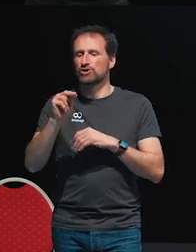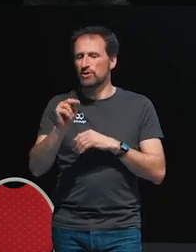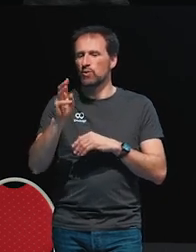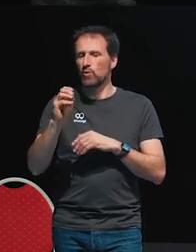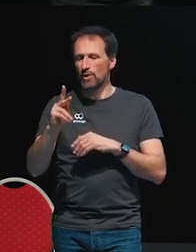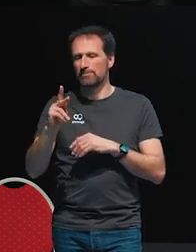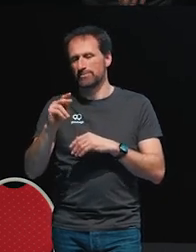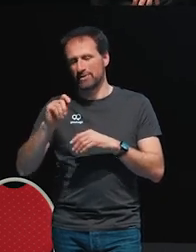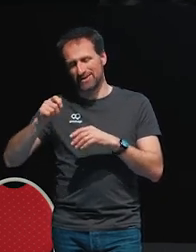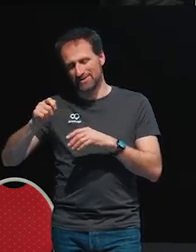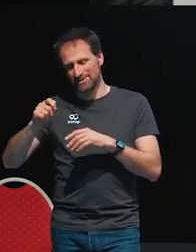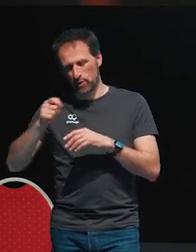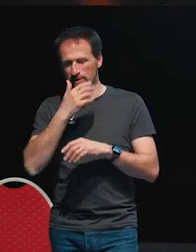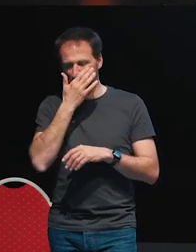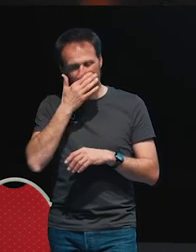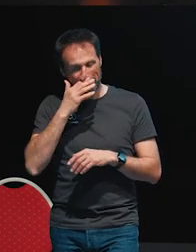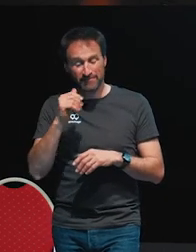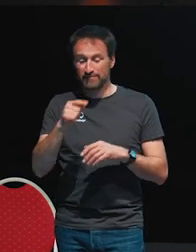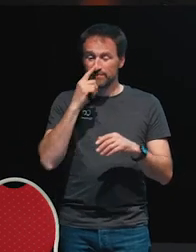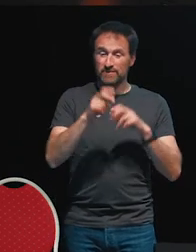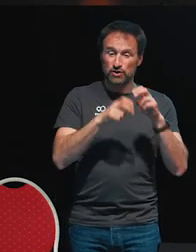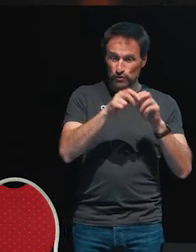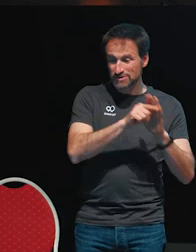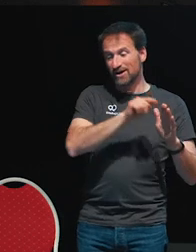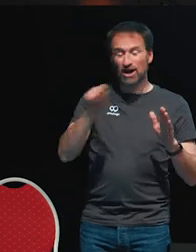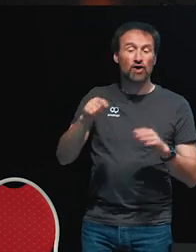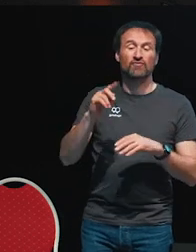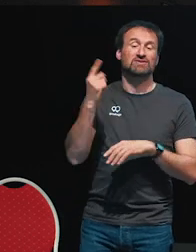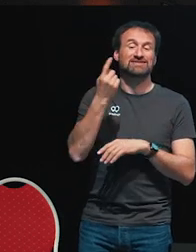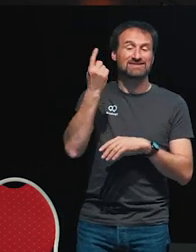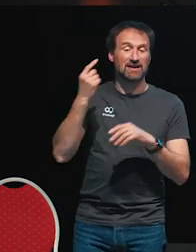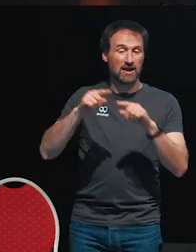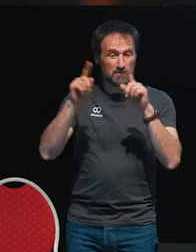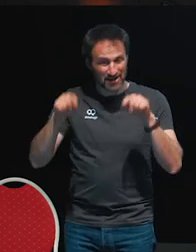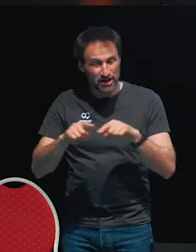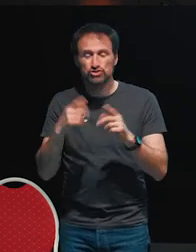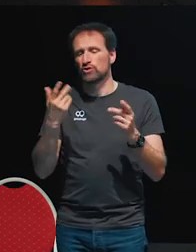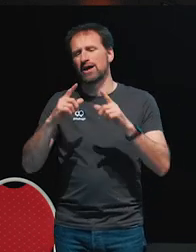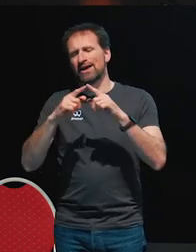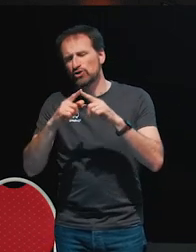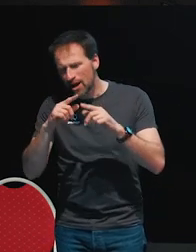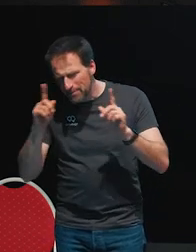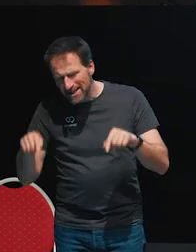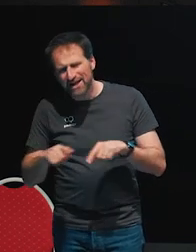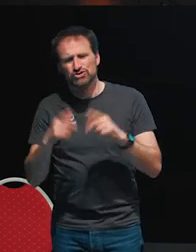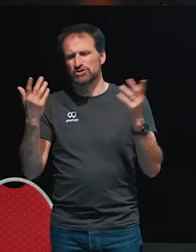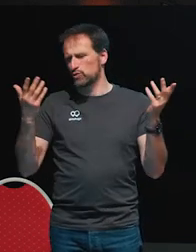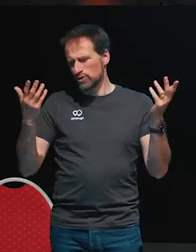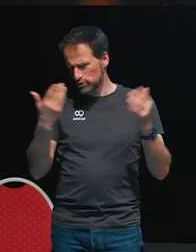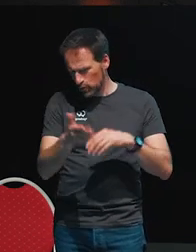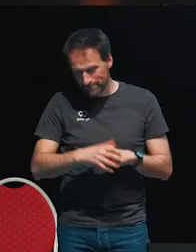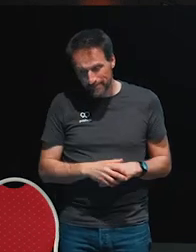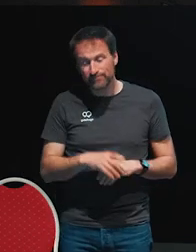but now we're running a single page application, a React application, an Angular application, or something like this. And we